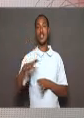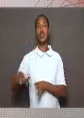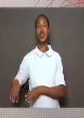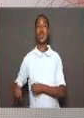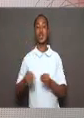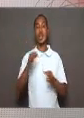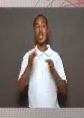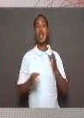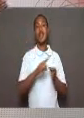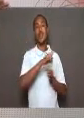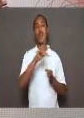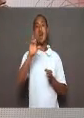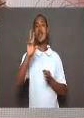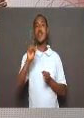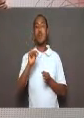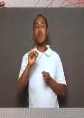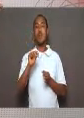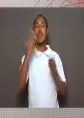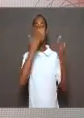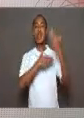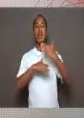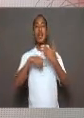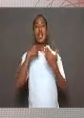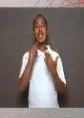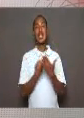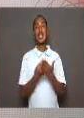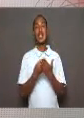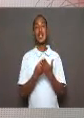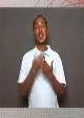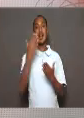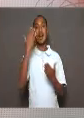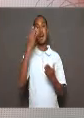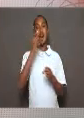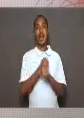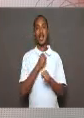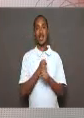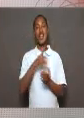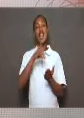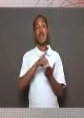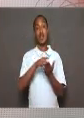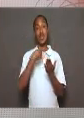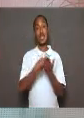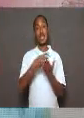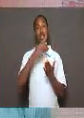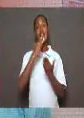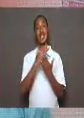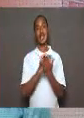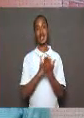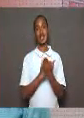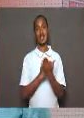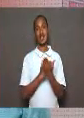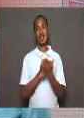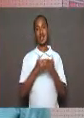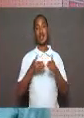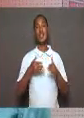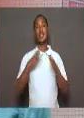Students, if you had any trouble with that activity, please review your notes from this lesson.